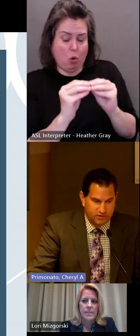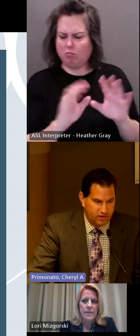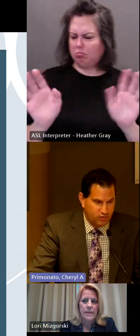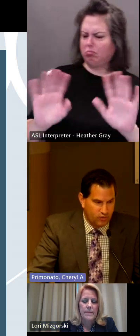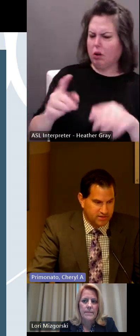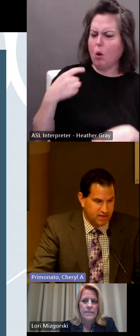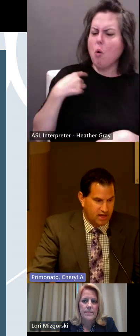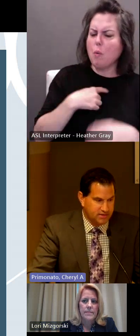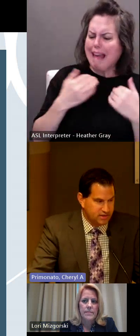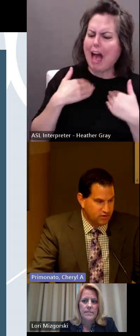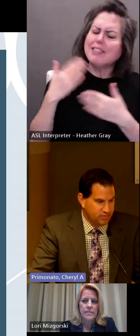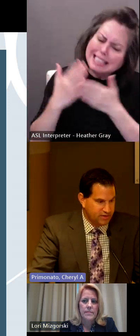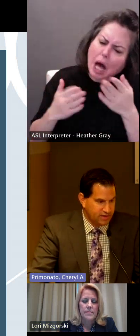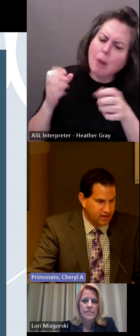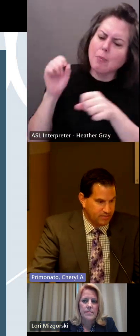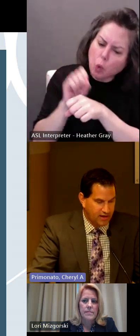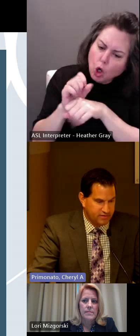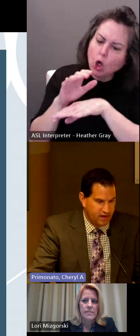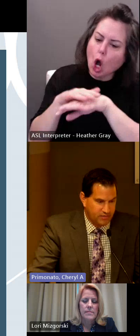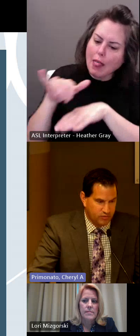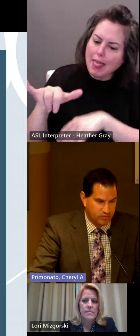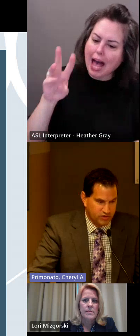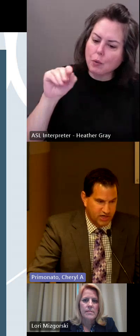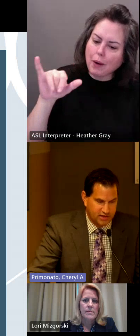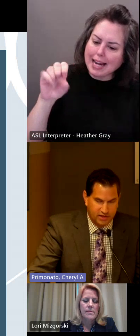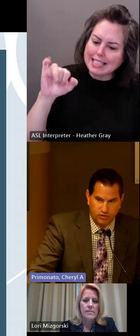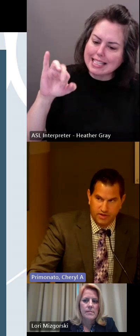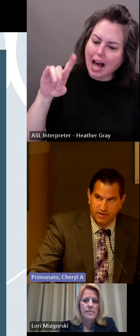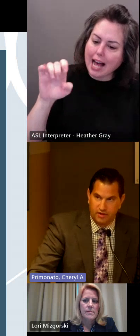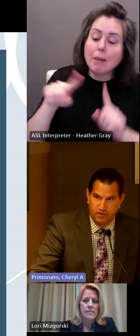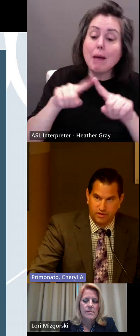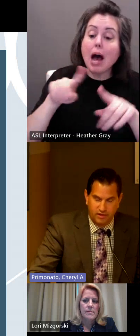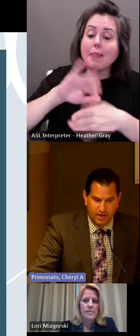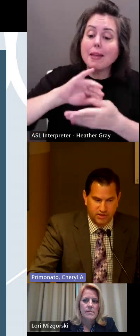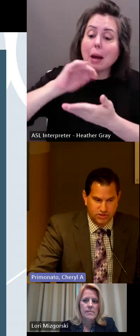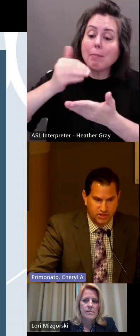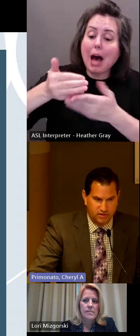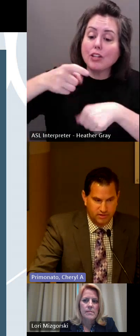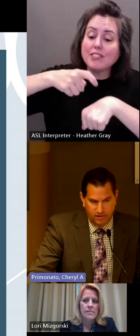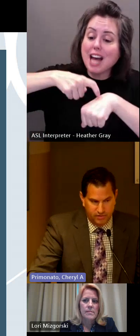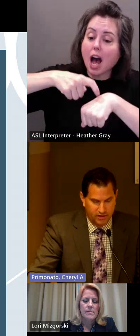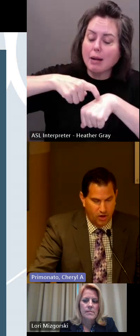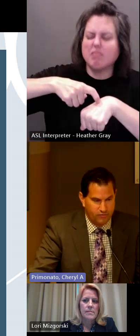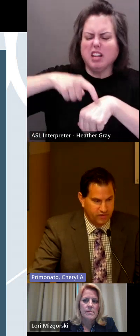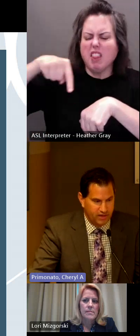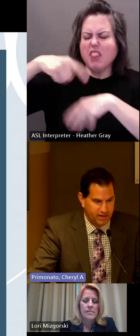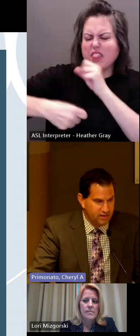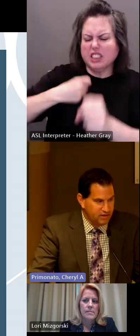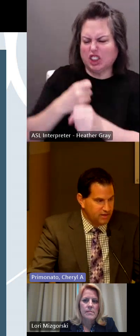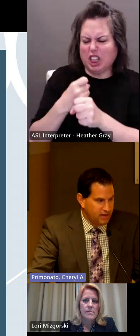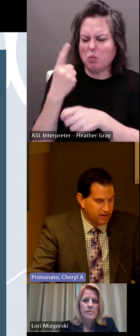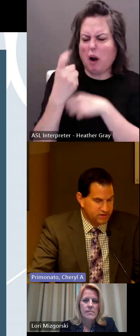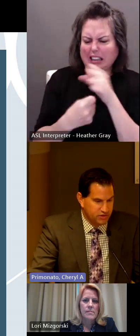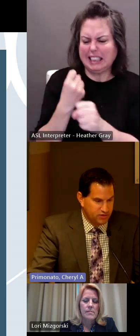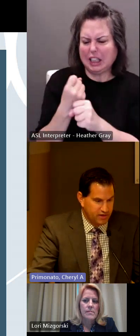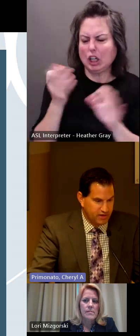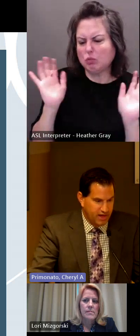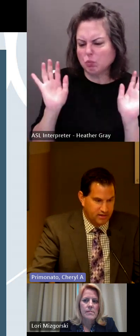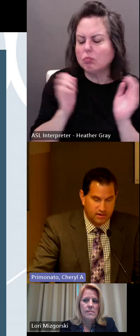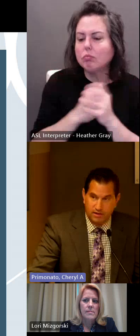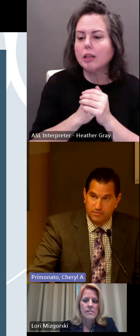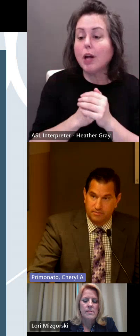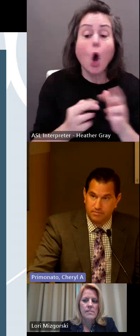some work to do on the wayside still, but the amount of time that we're projecting will be done within the next year, and hopefully